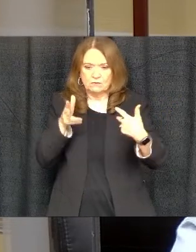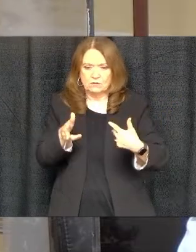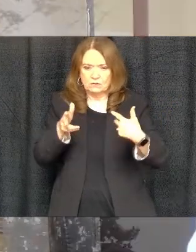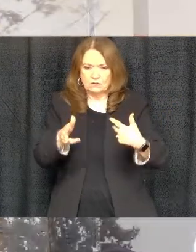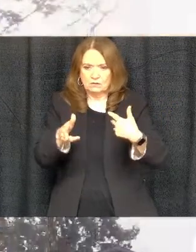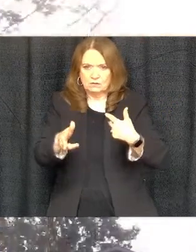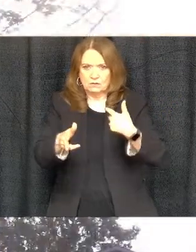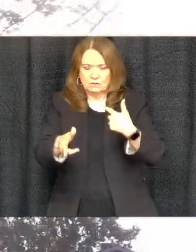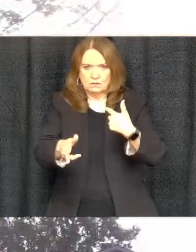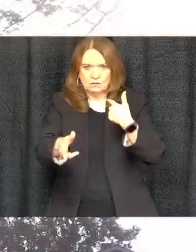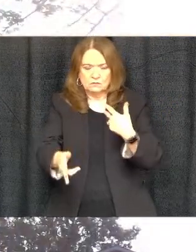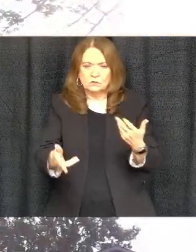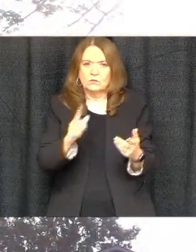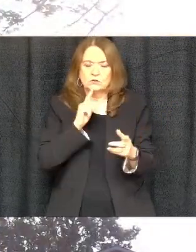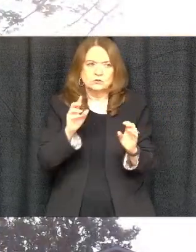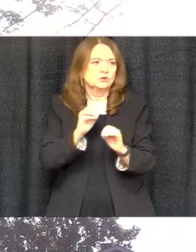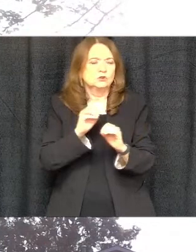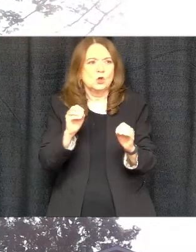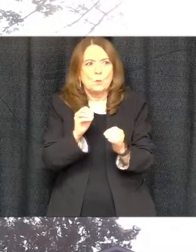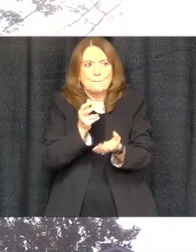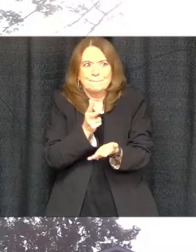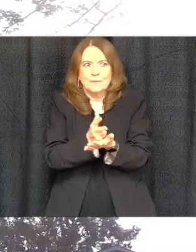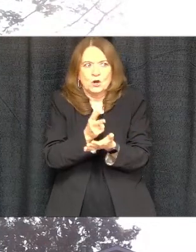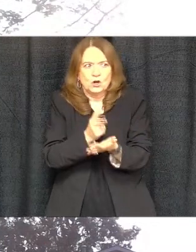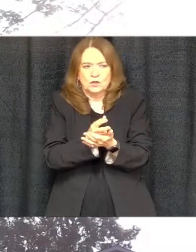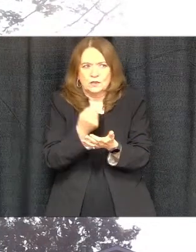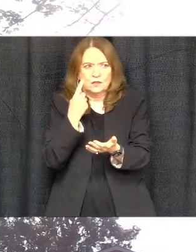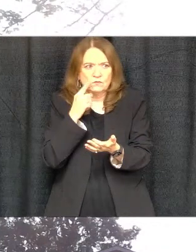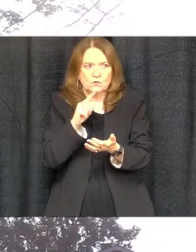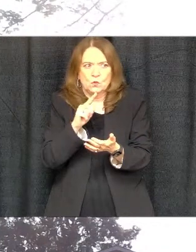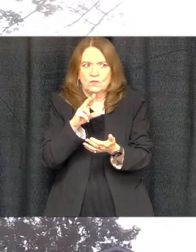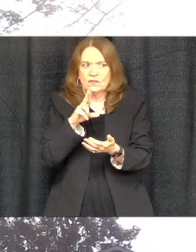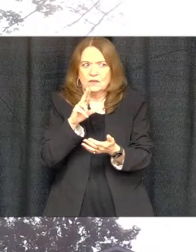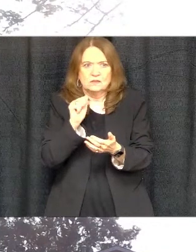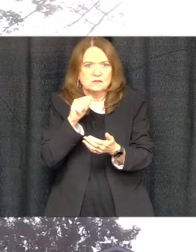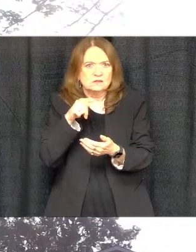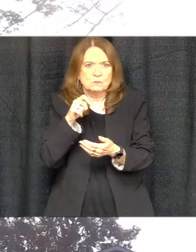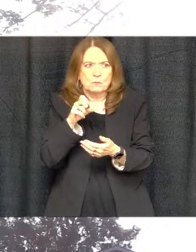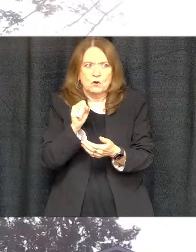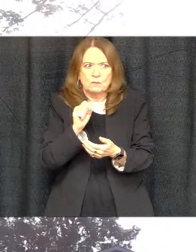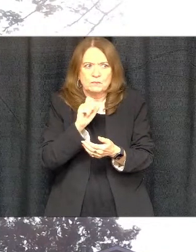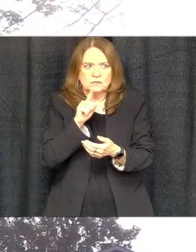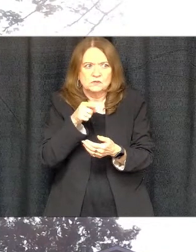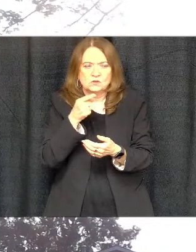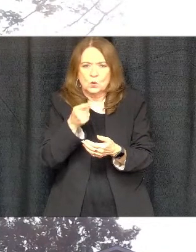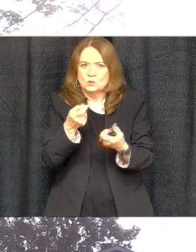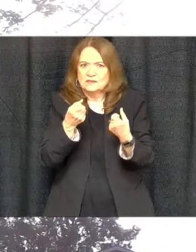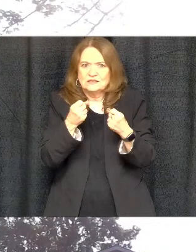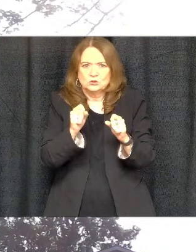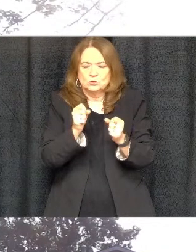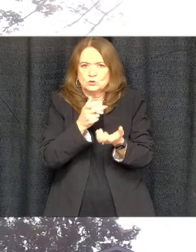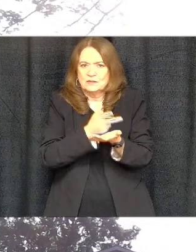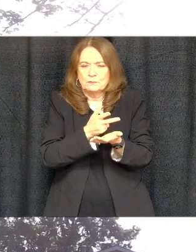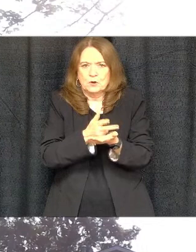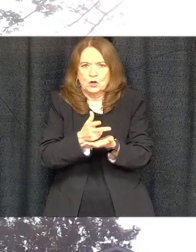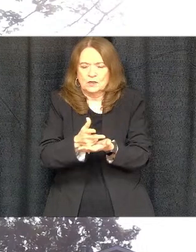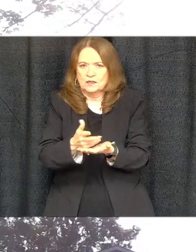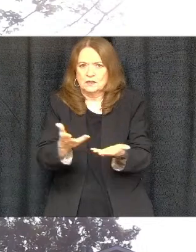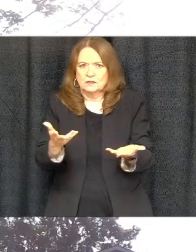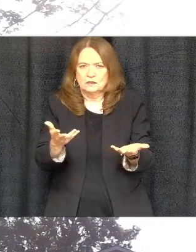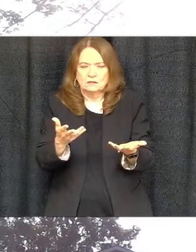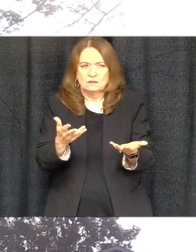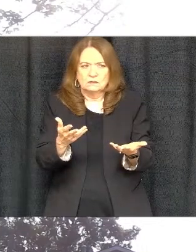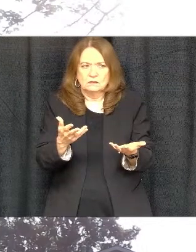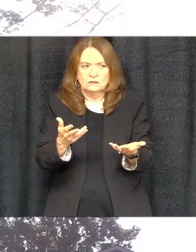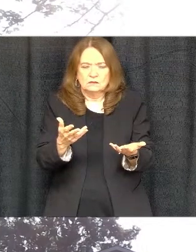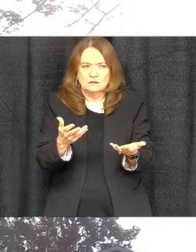there's no parking for these apartments. There's only street parking for these apartments on the Maddox